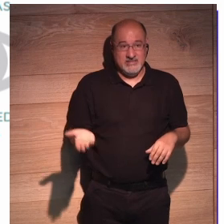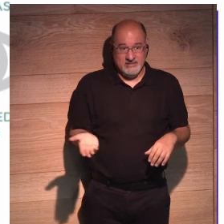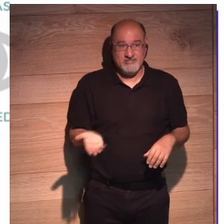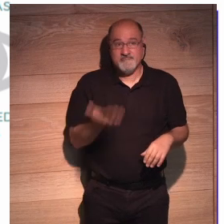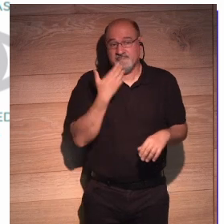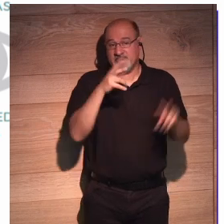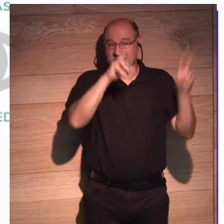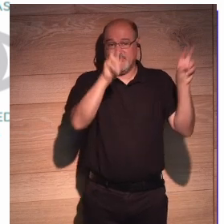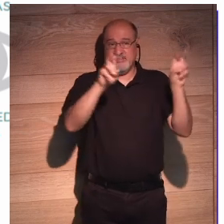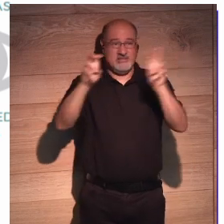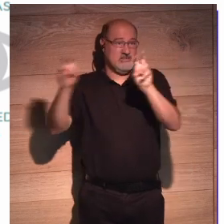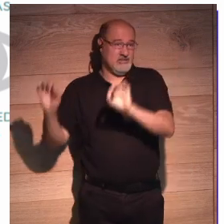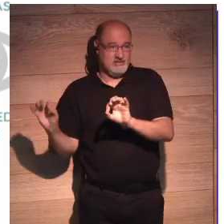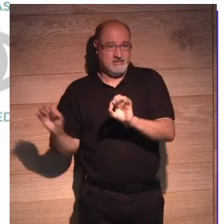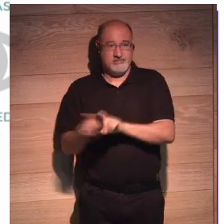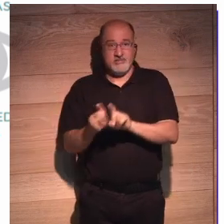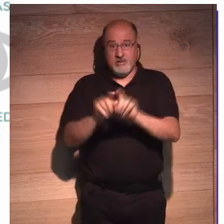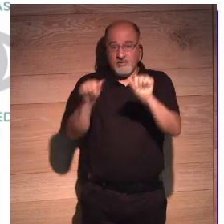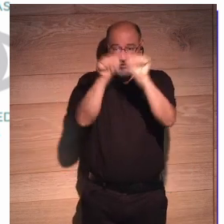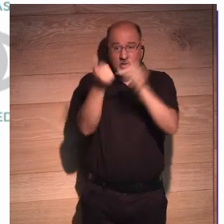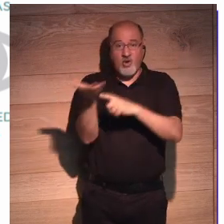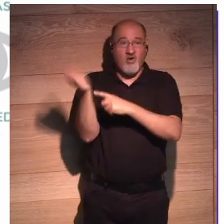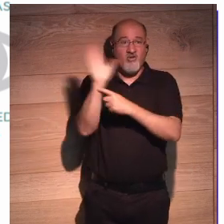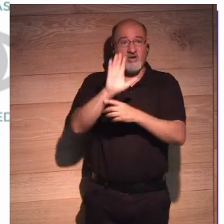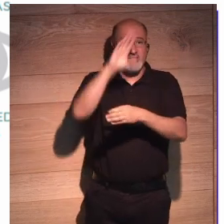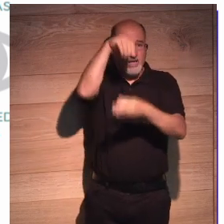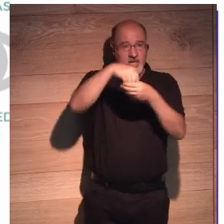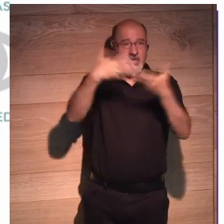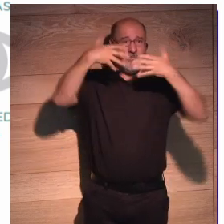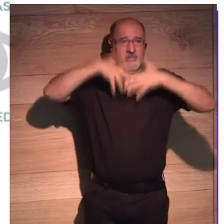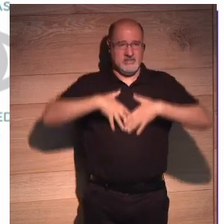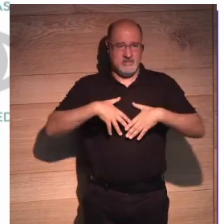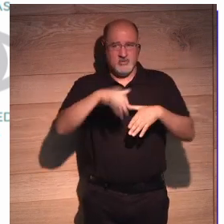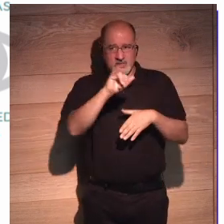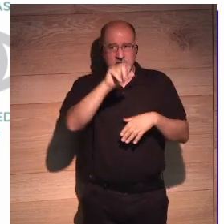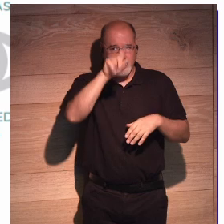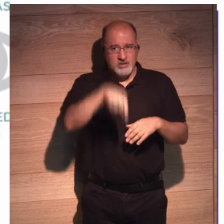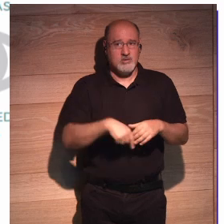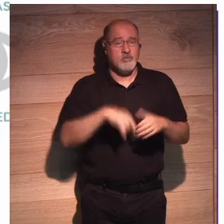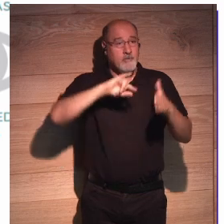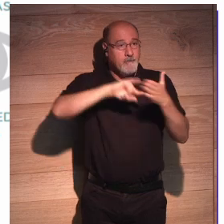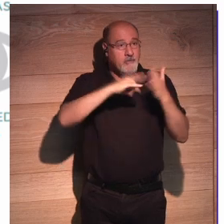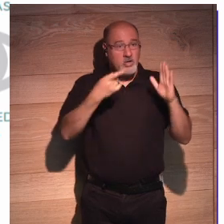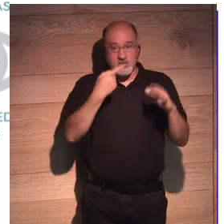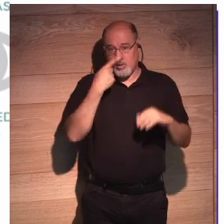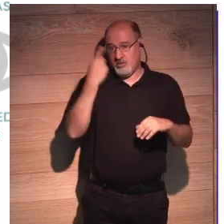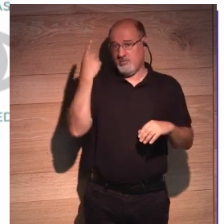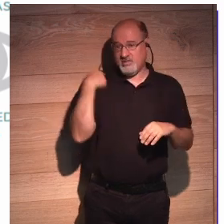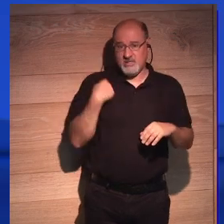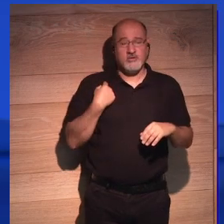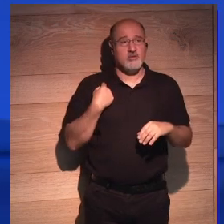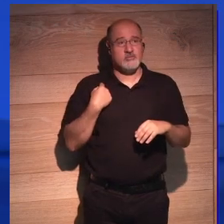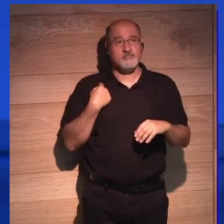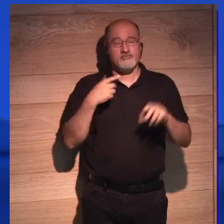of a study that was government funded that Limina did last year, where we identified the top